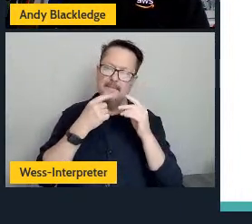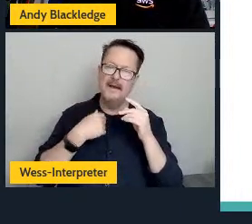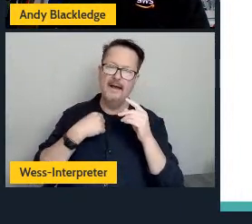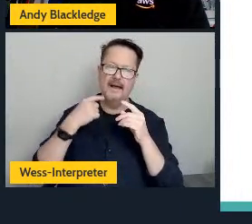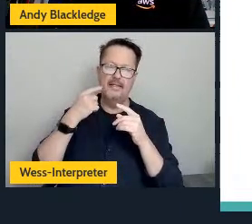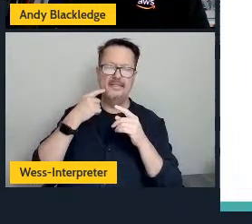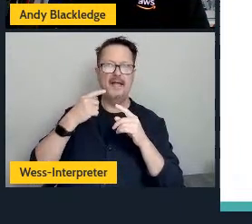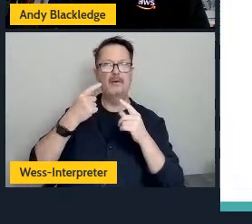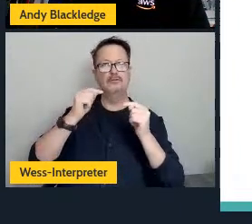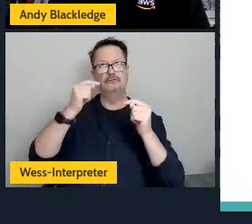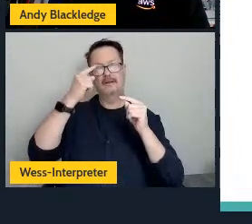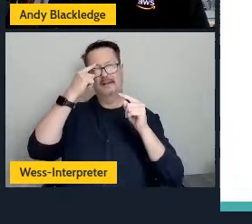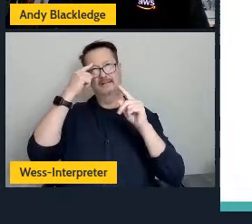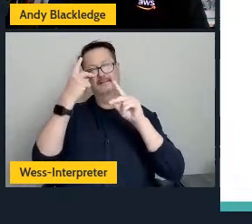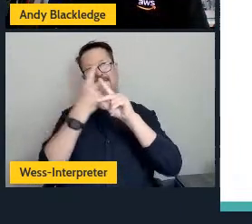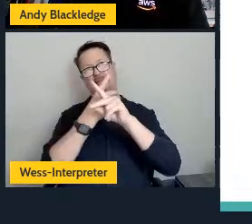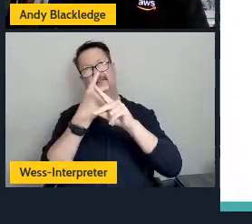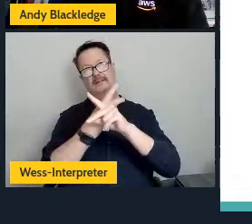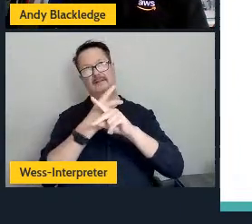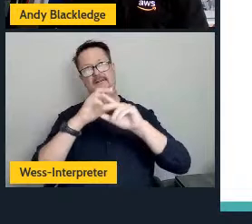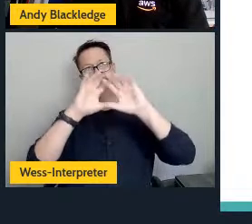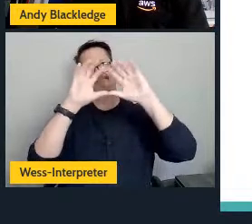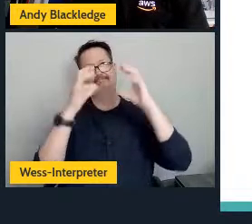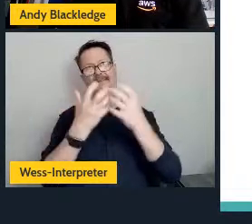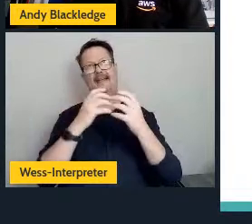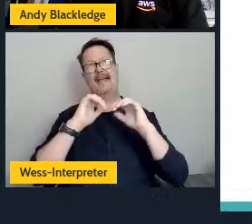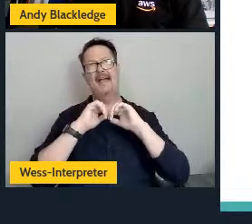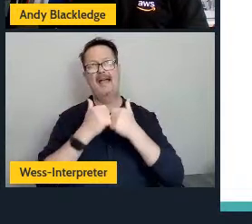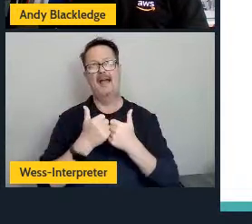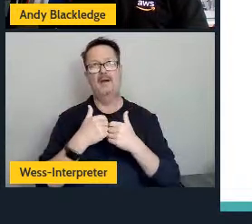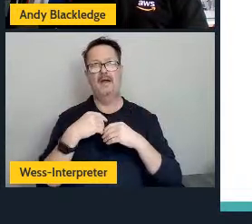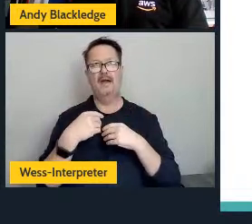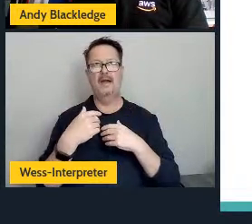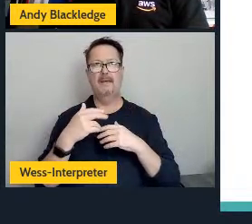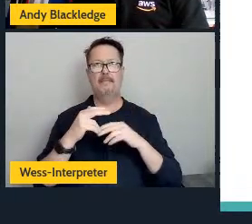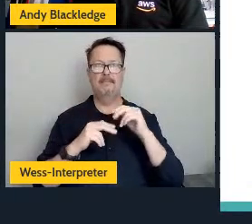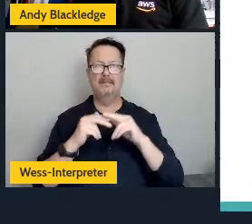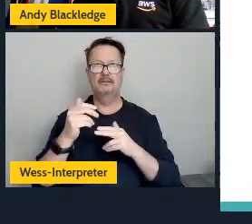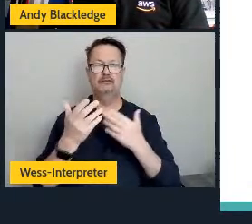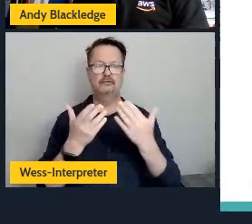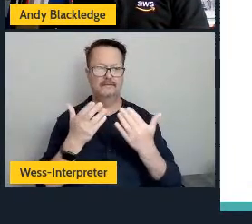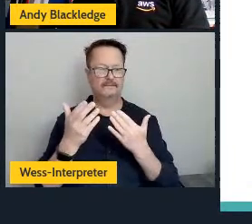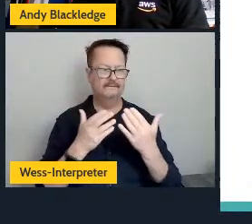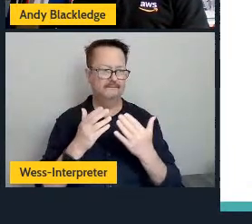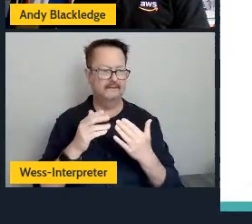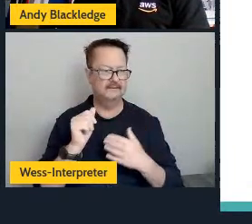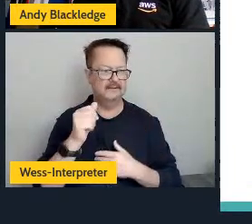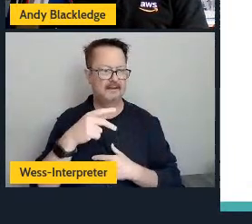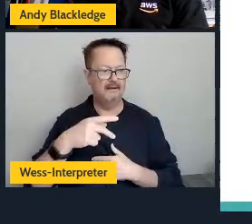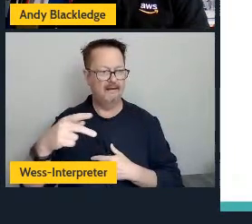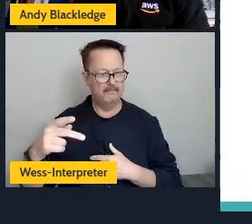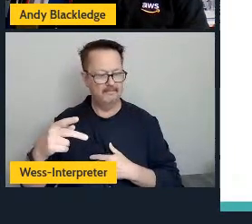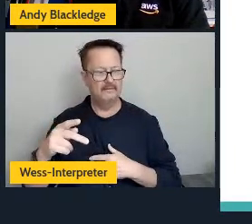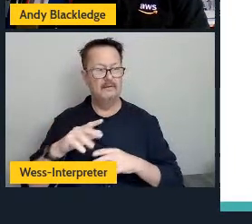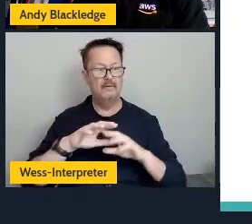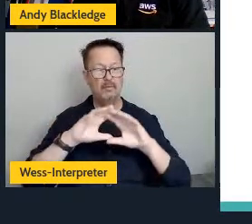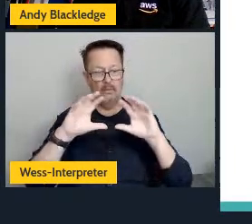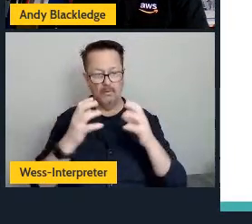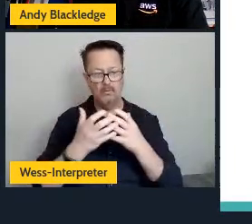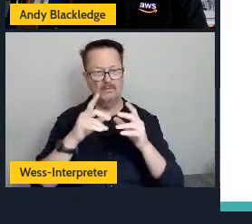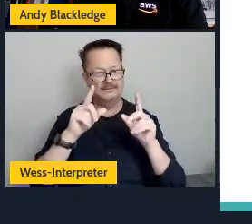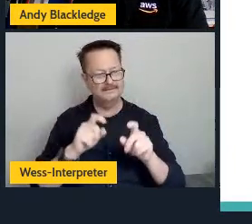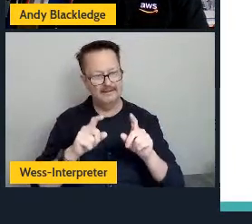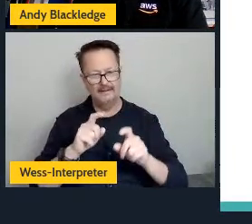getting my head around how to build serverless applications, and the one thing, the whole testing aspect of